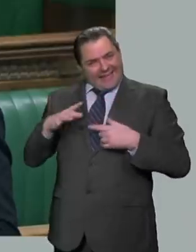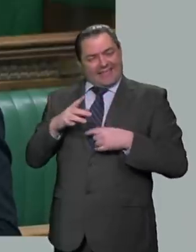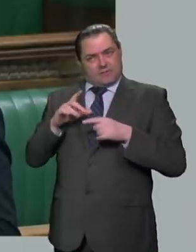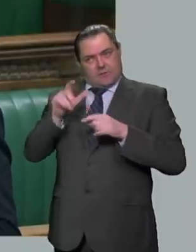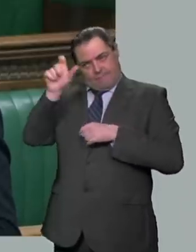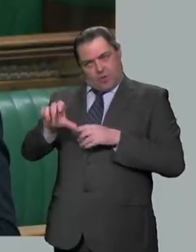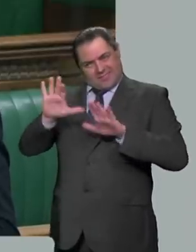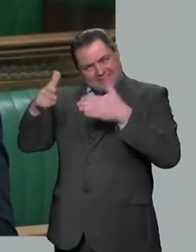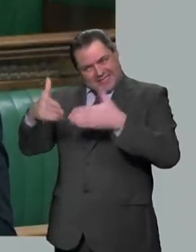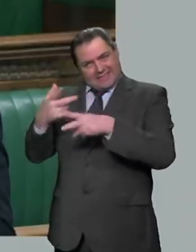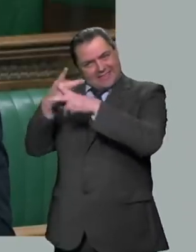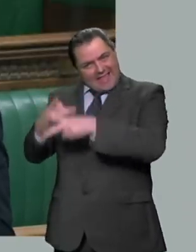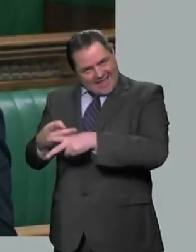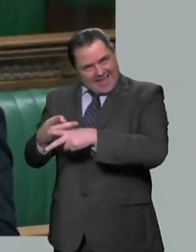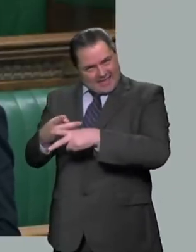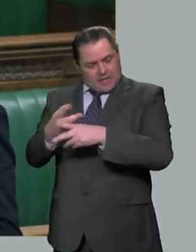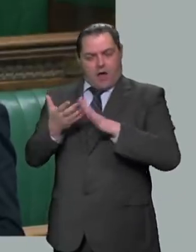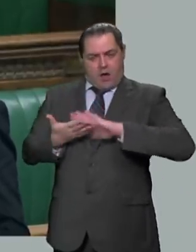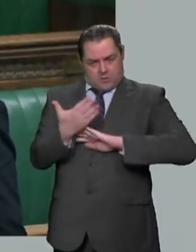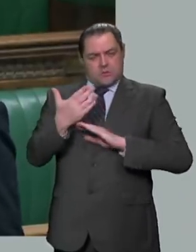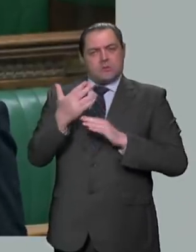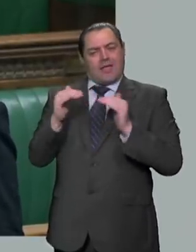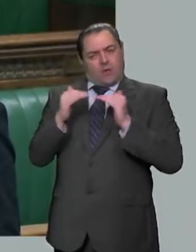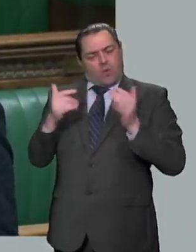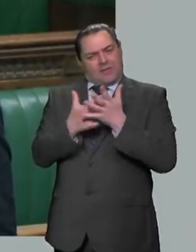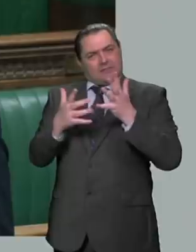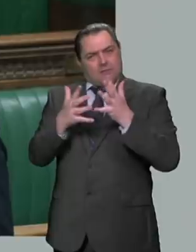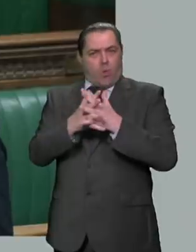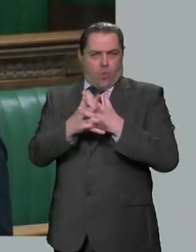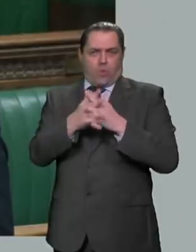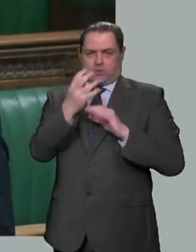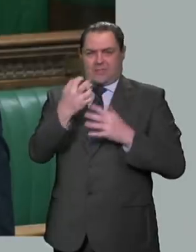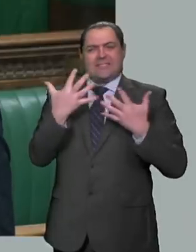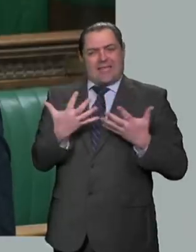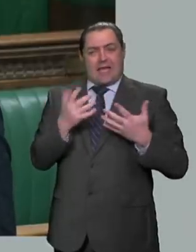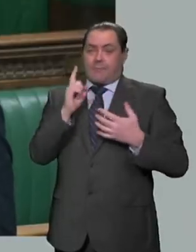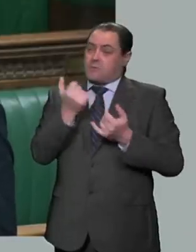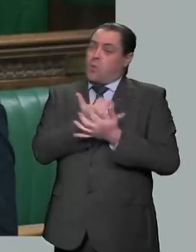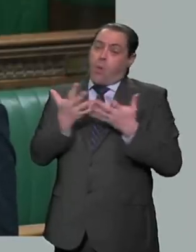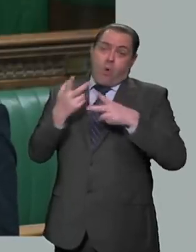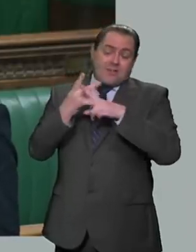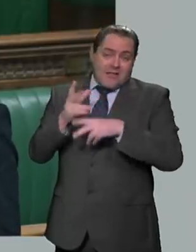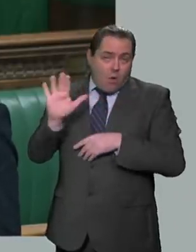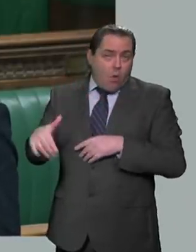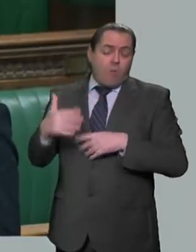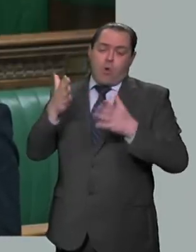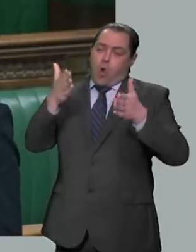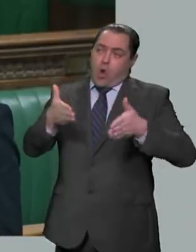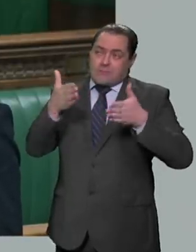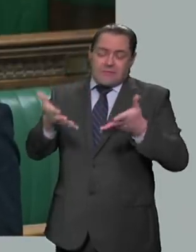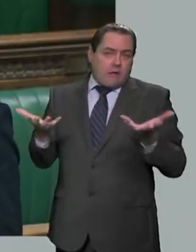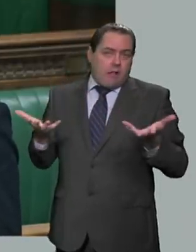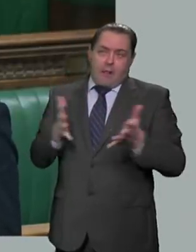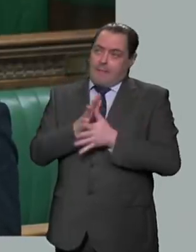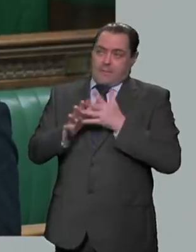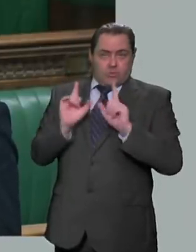care, and that under the Equality Act 2010. But in reality, there remain many care homes and hospitals where even the most